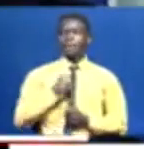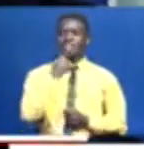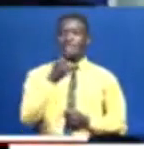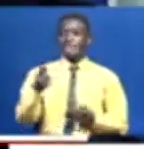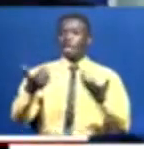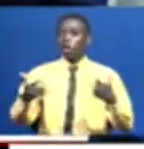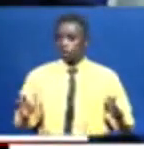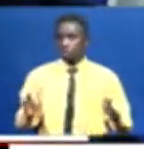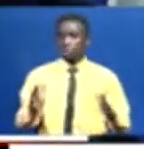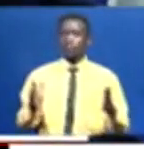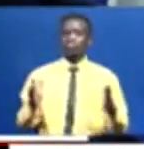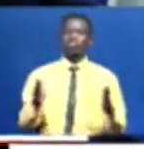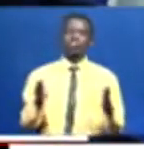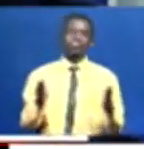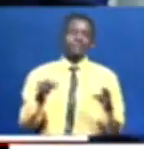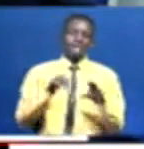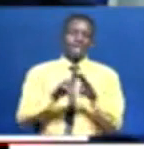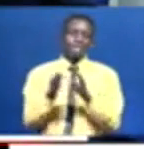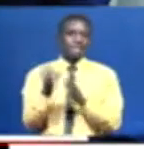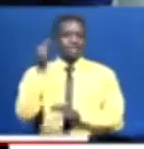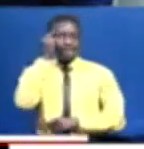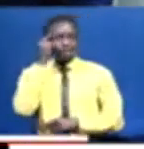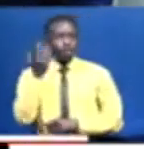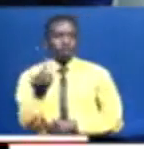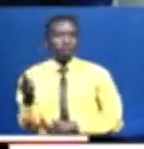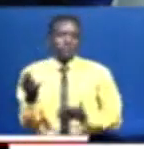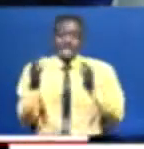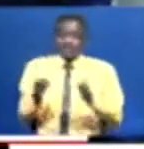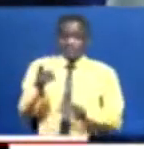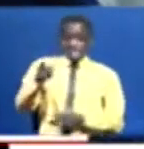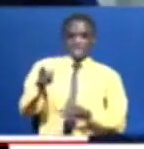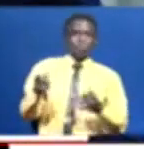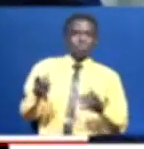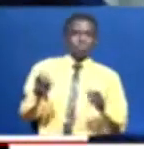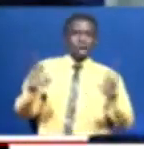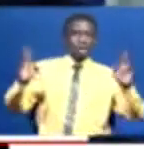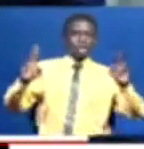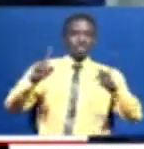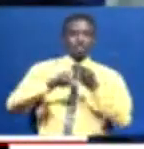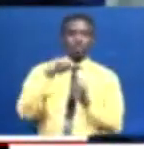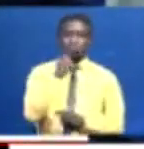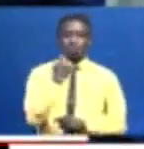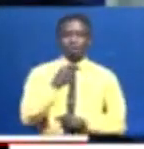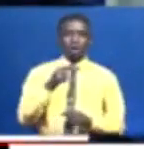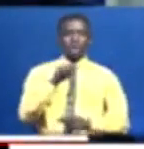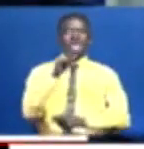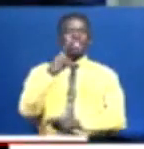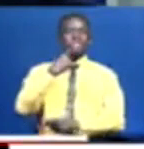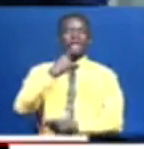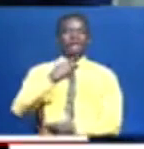of it being unavailable to, I would say, the authorized parties